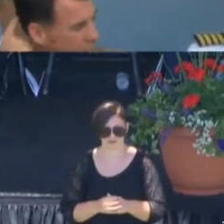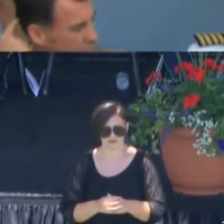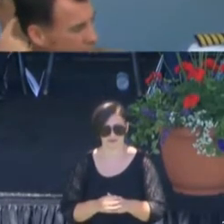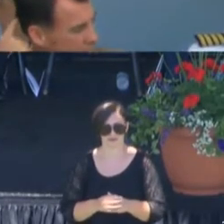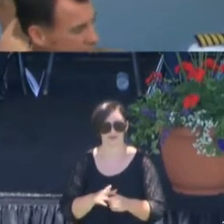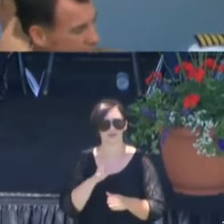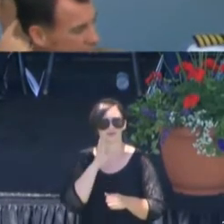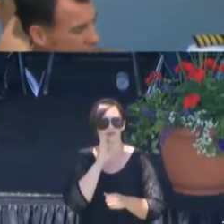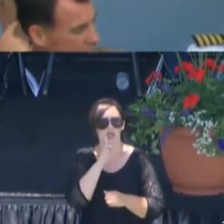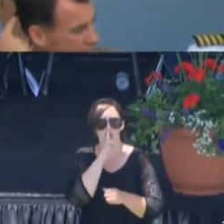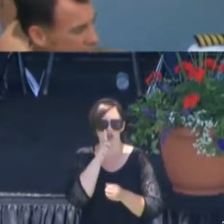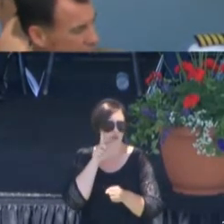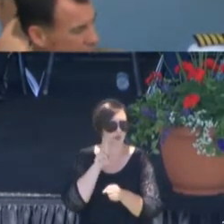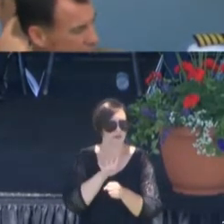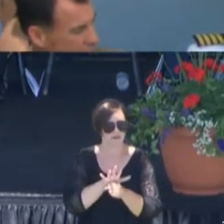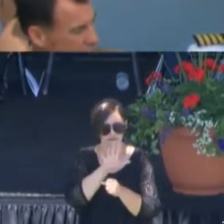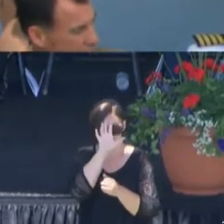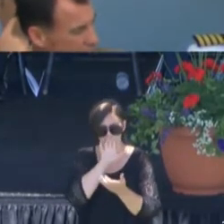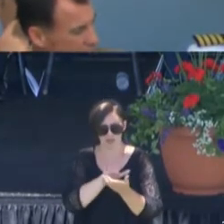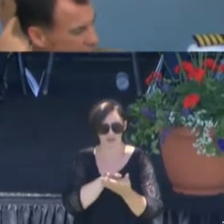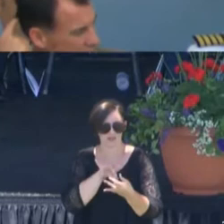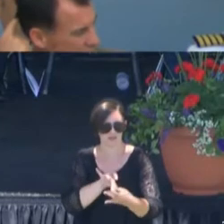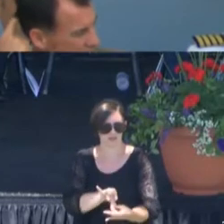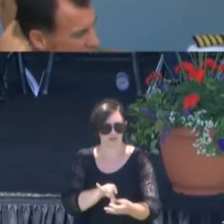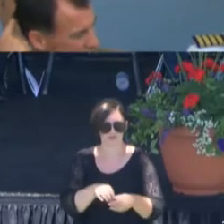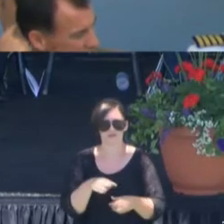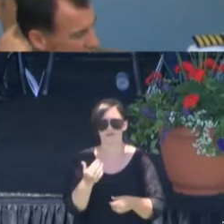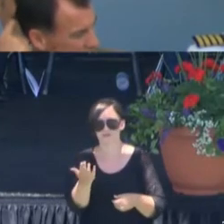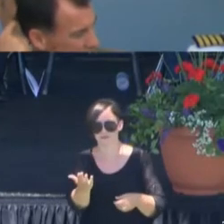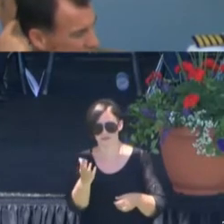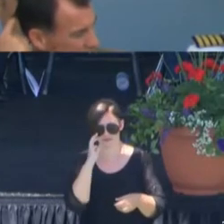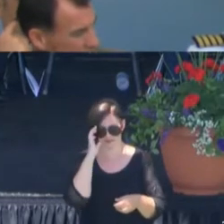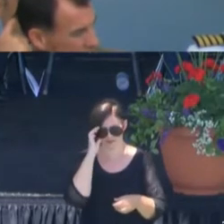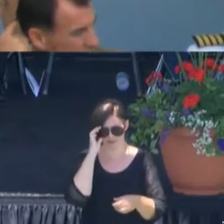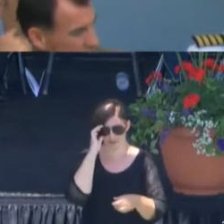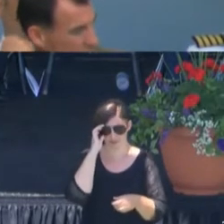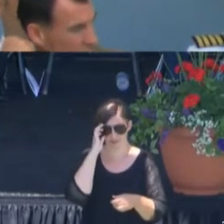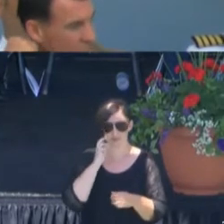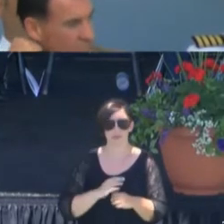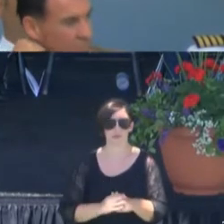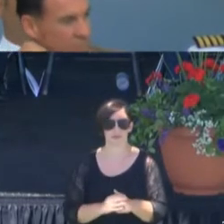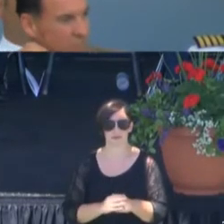that I will bear true faith and allegiance to the same,